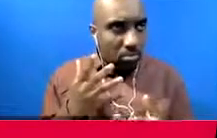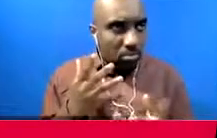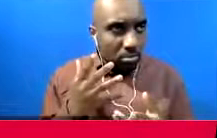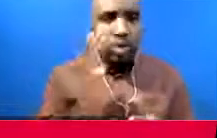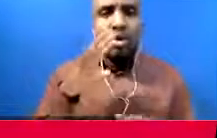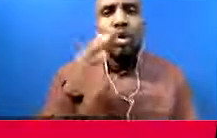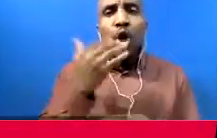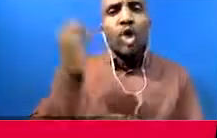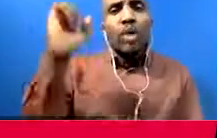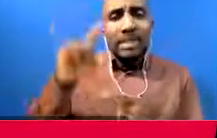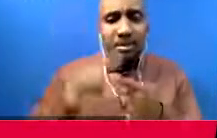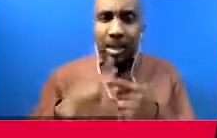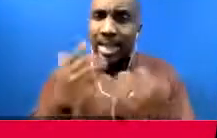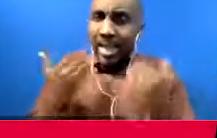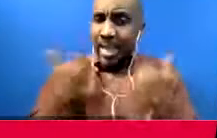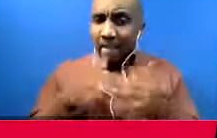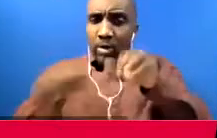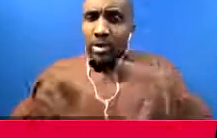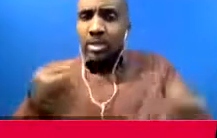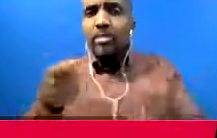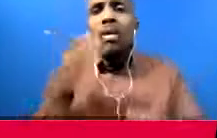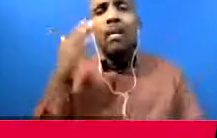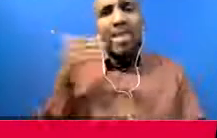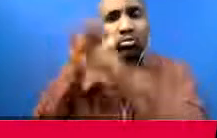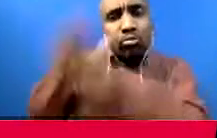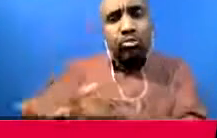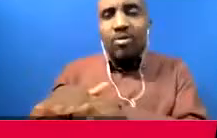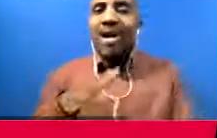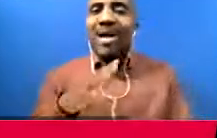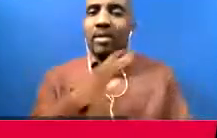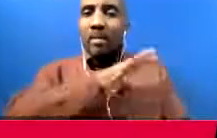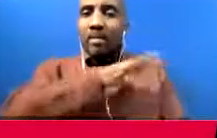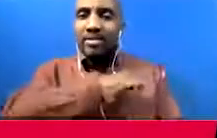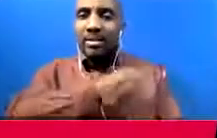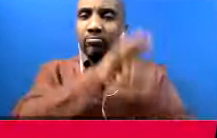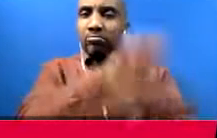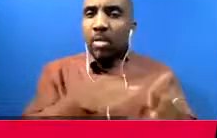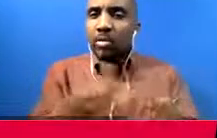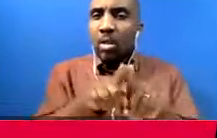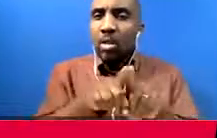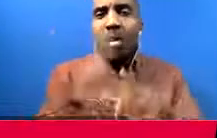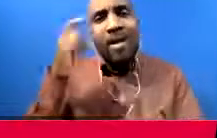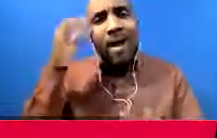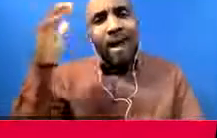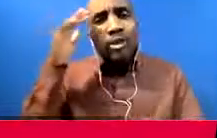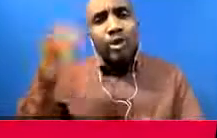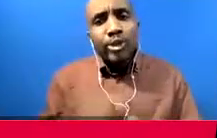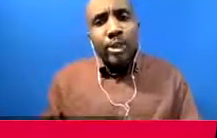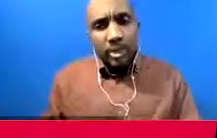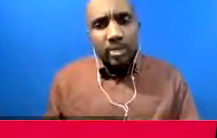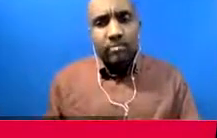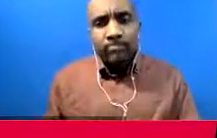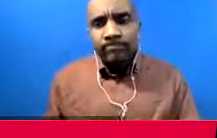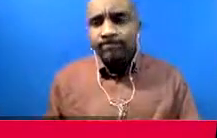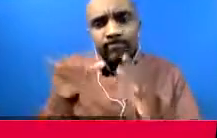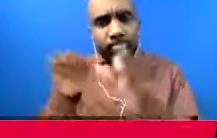embodied themselves against Black populations and against Palestinians. And when we realize that these ideologies are the issues that are at hand, we're